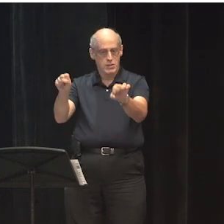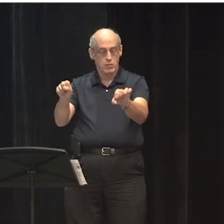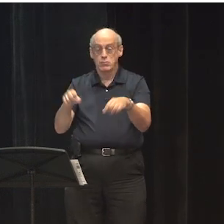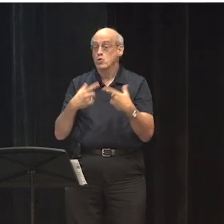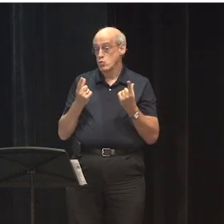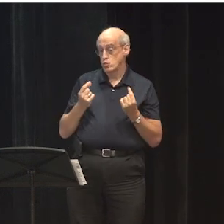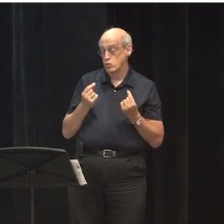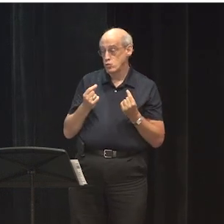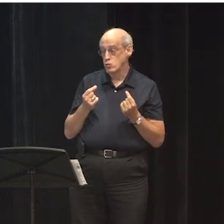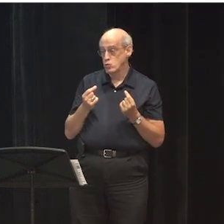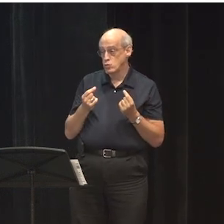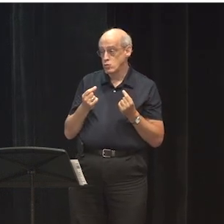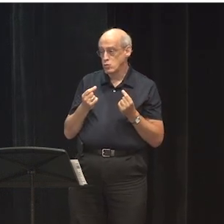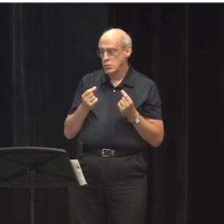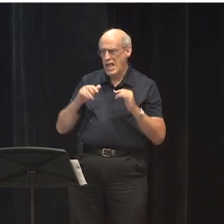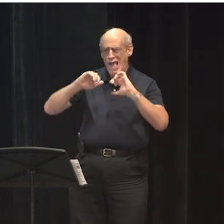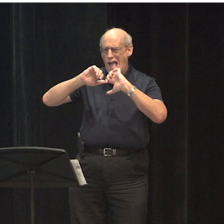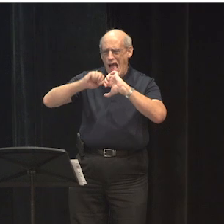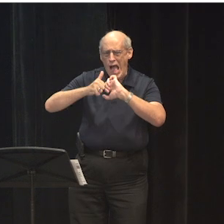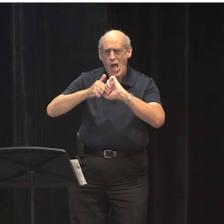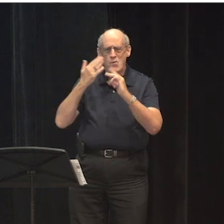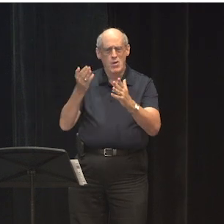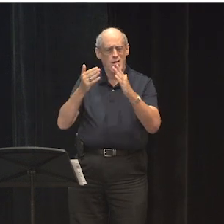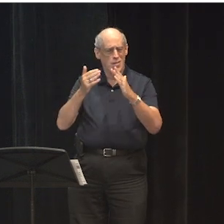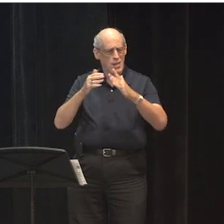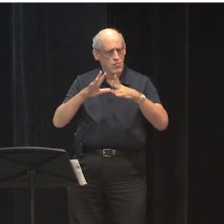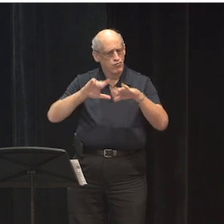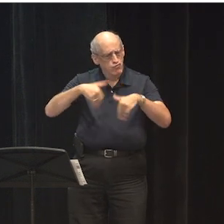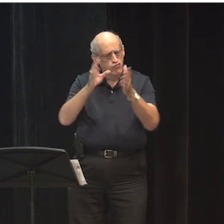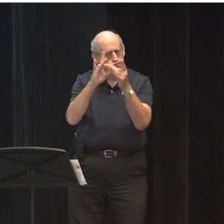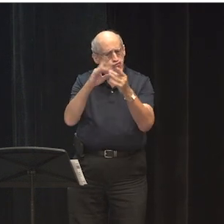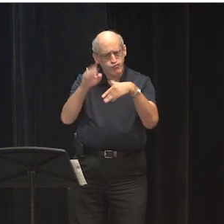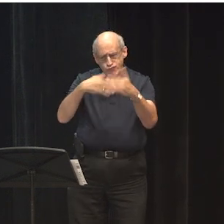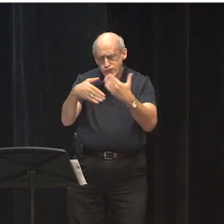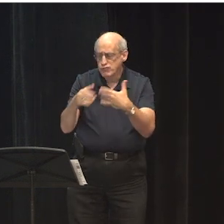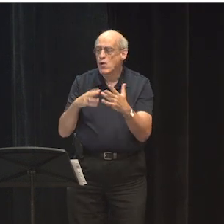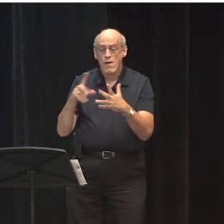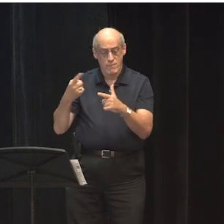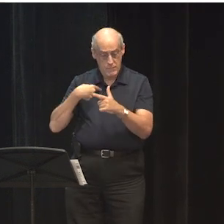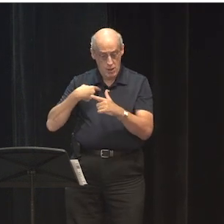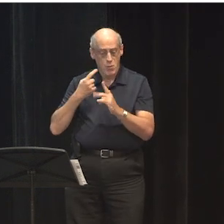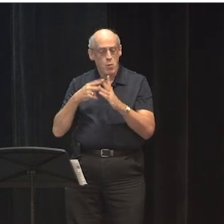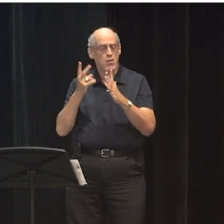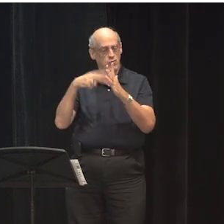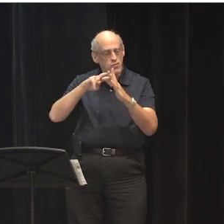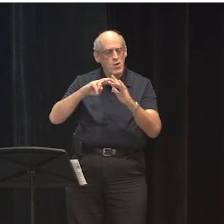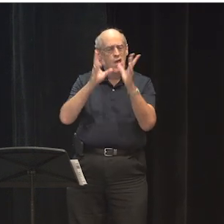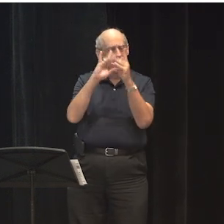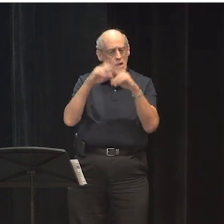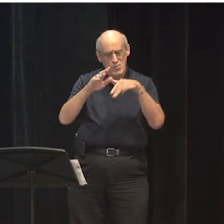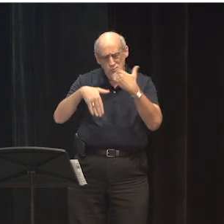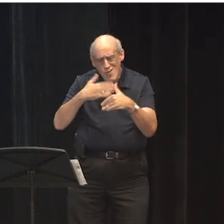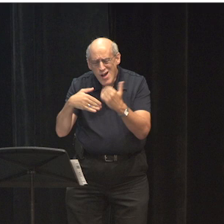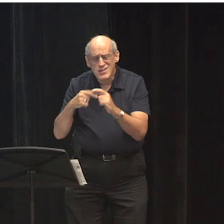So let's take a look at how we're going to comment tonight, and let's go over how we comment and how we participate. I'll do